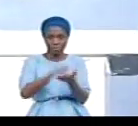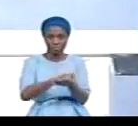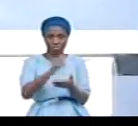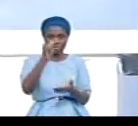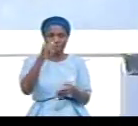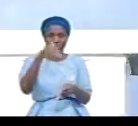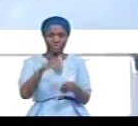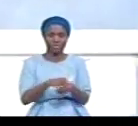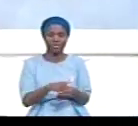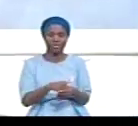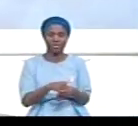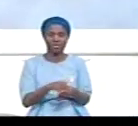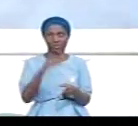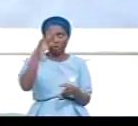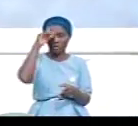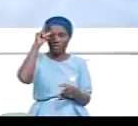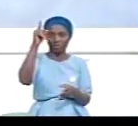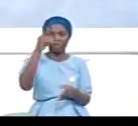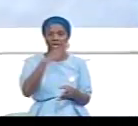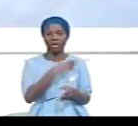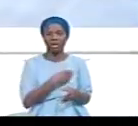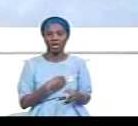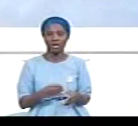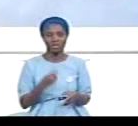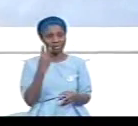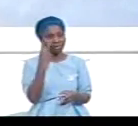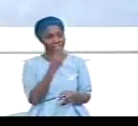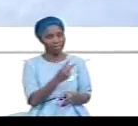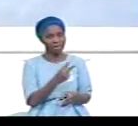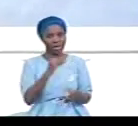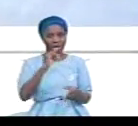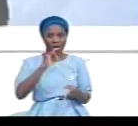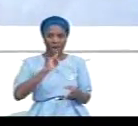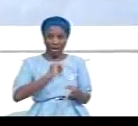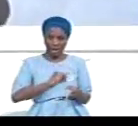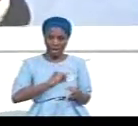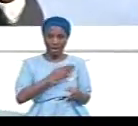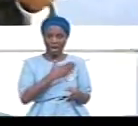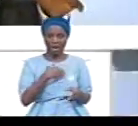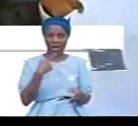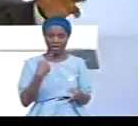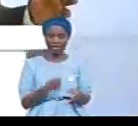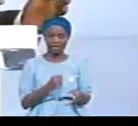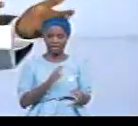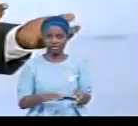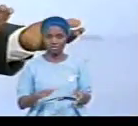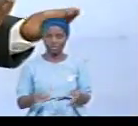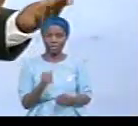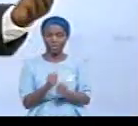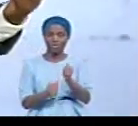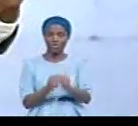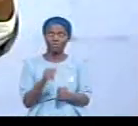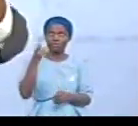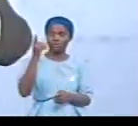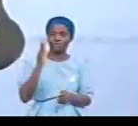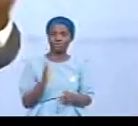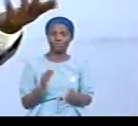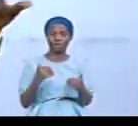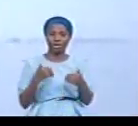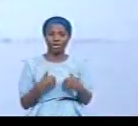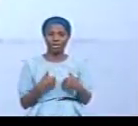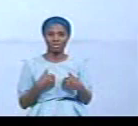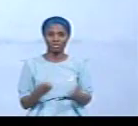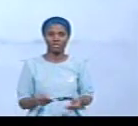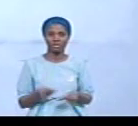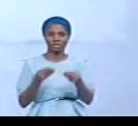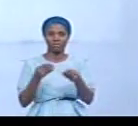again, behold, I and the children which God has